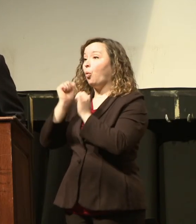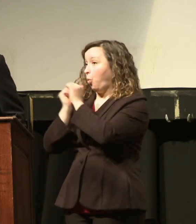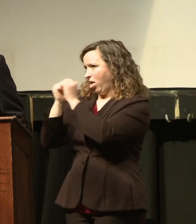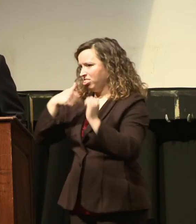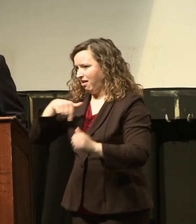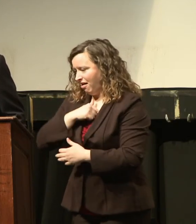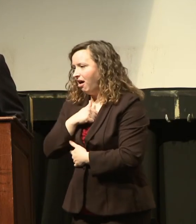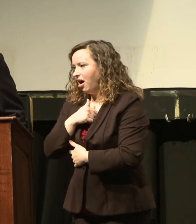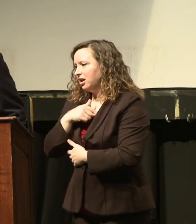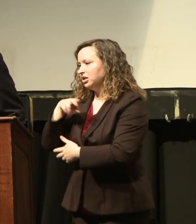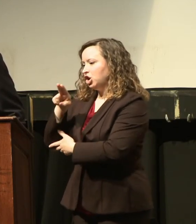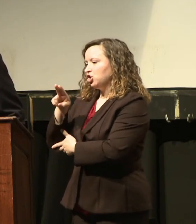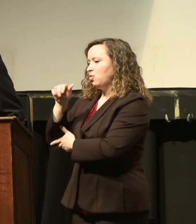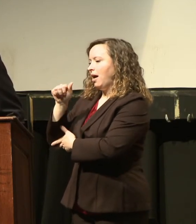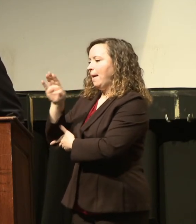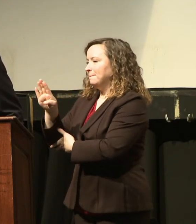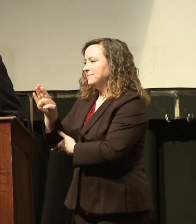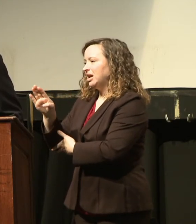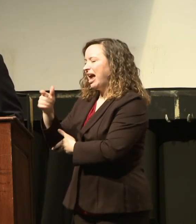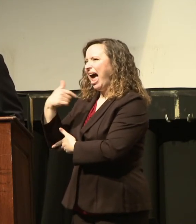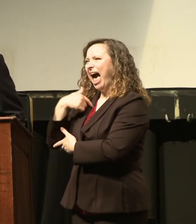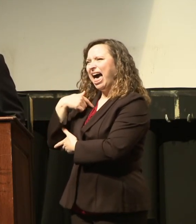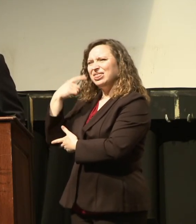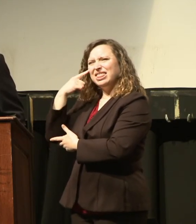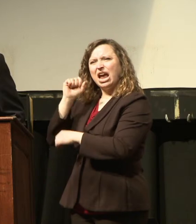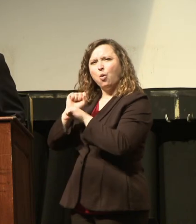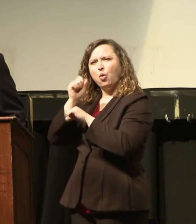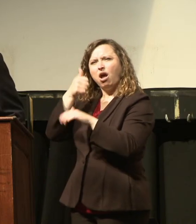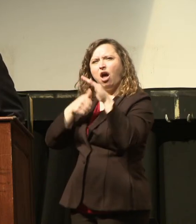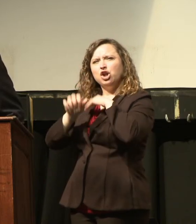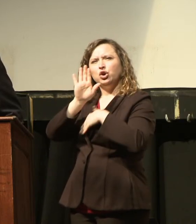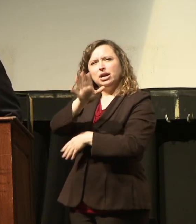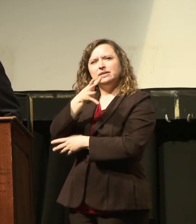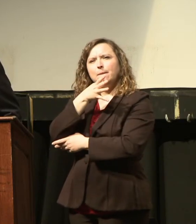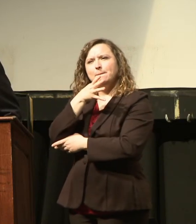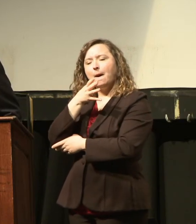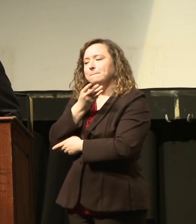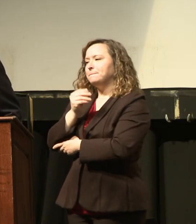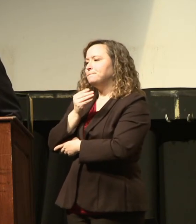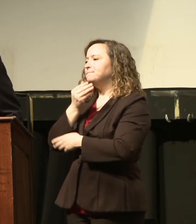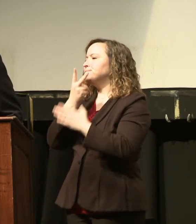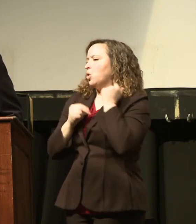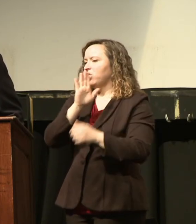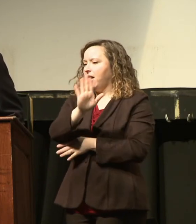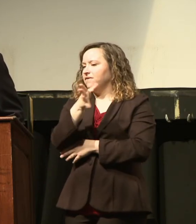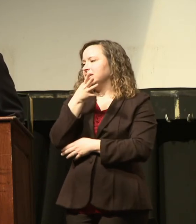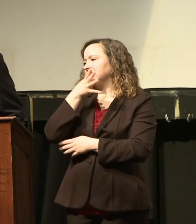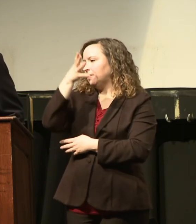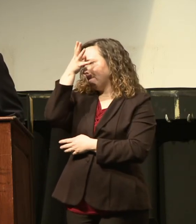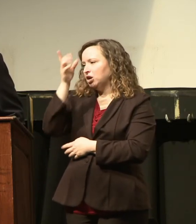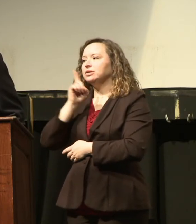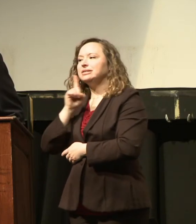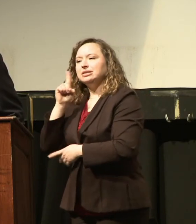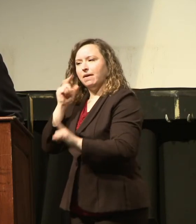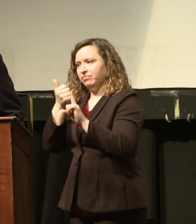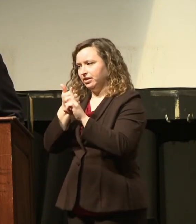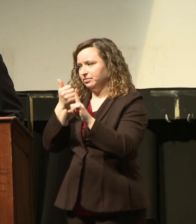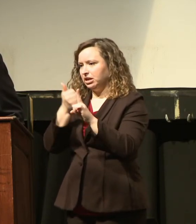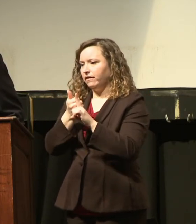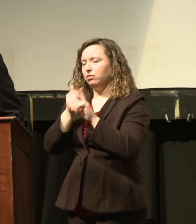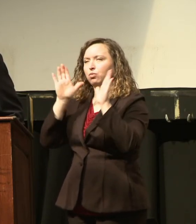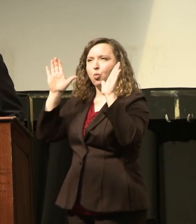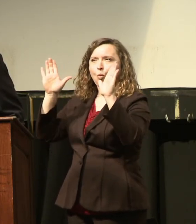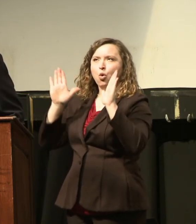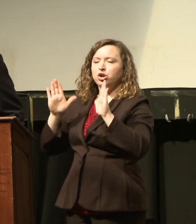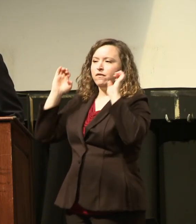worked with us at UAB. In fact, I think I worked for his mother. Both of his parents were deaf and wonderful